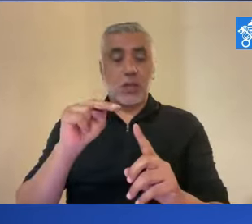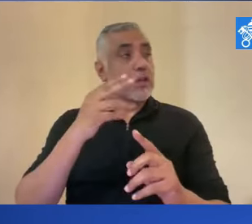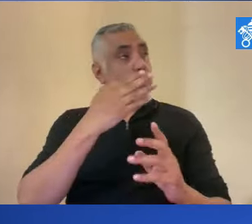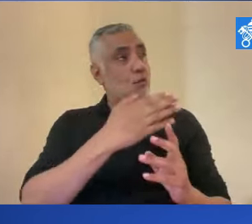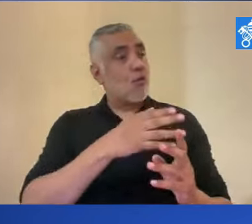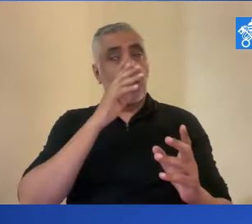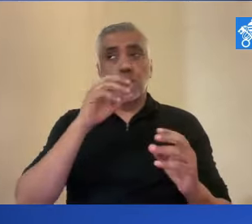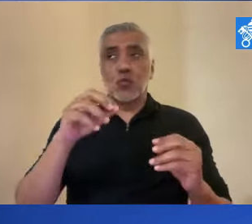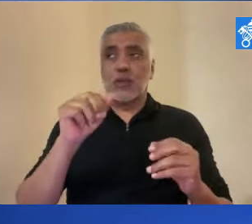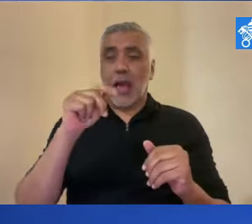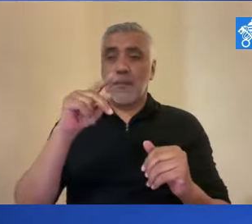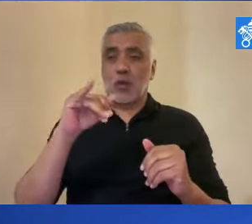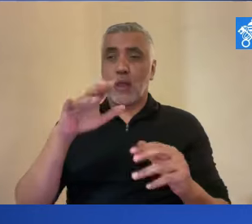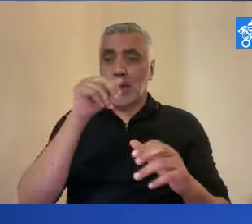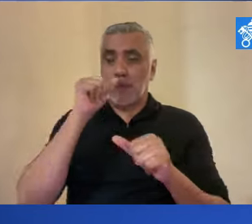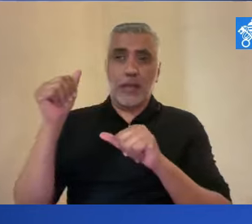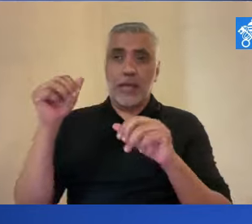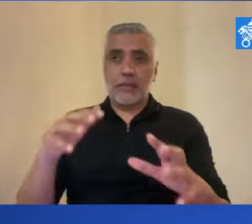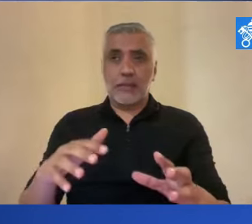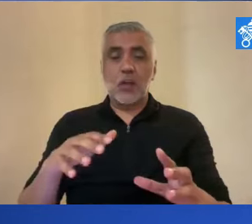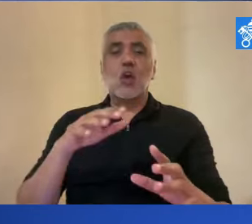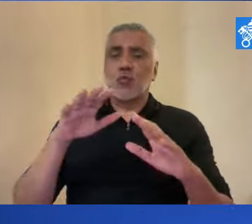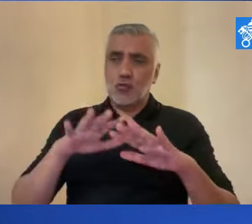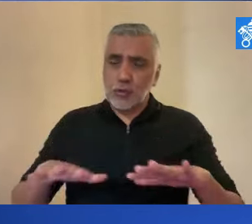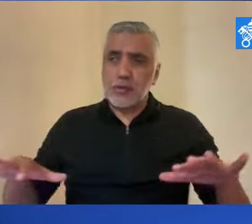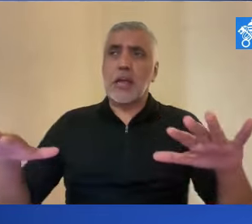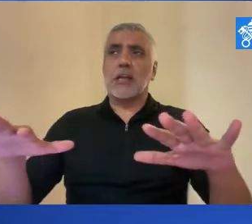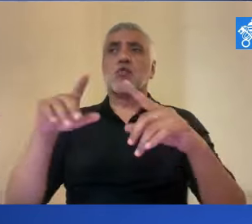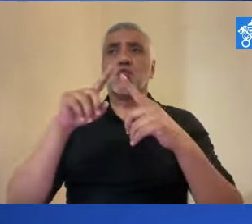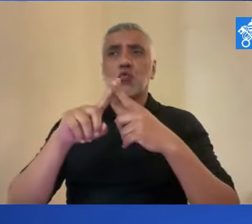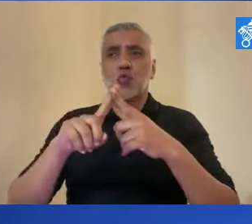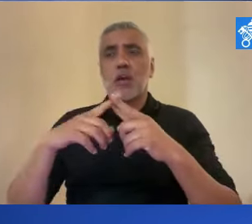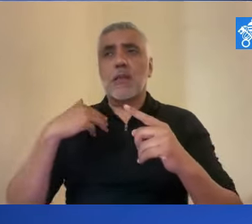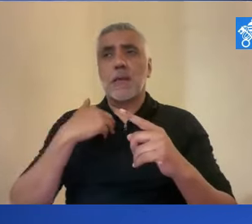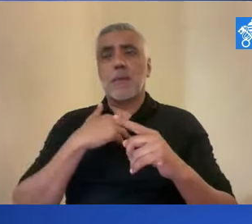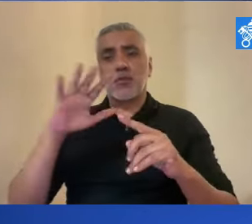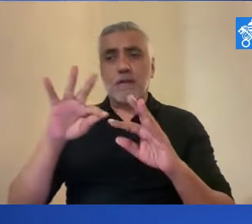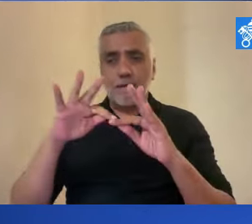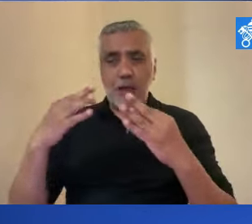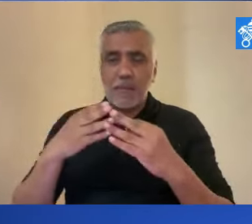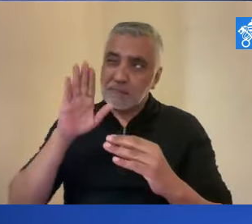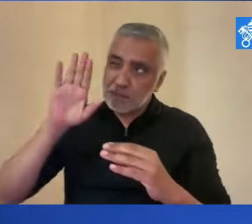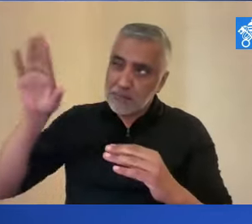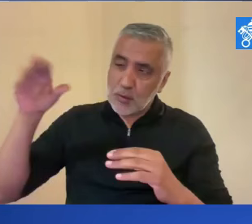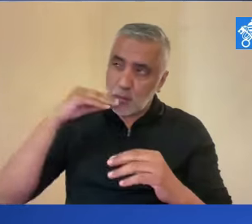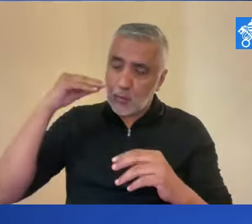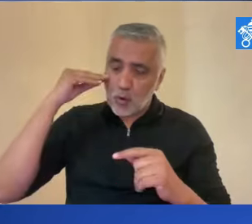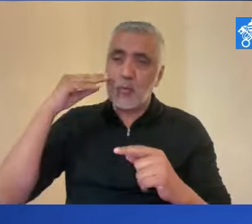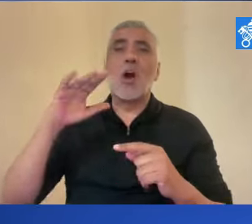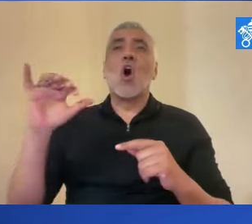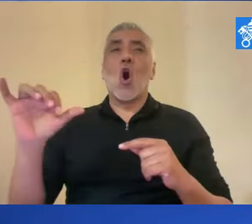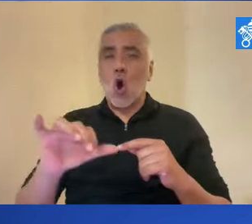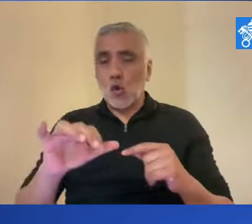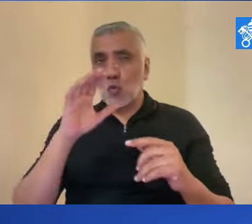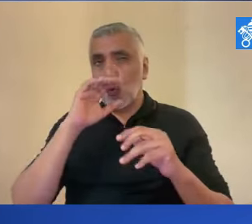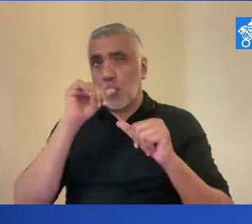in a particular way to the members of your families at home. He also intends to bless any religious articles you may have brought for